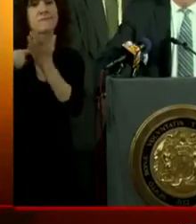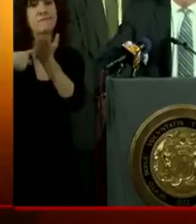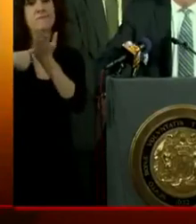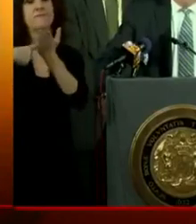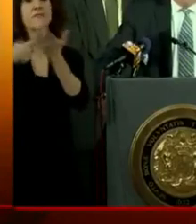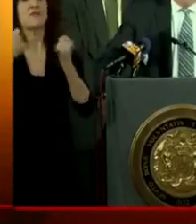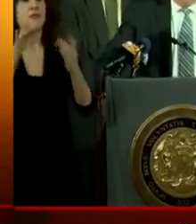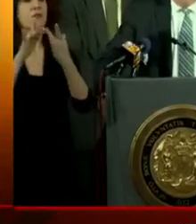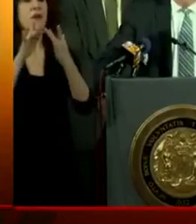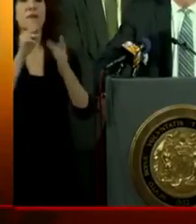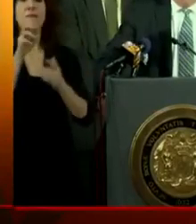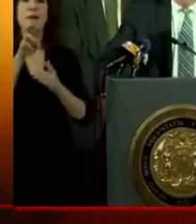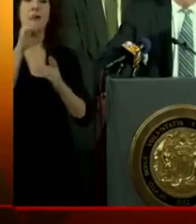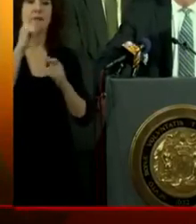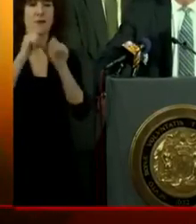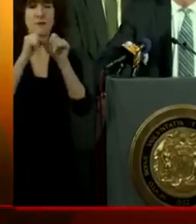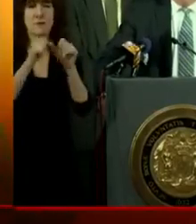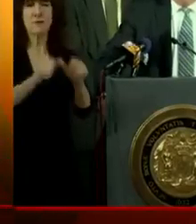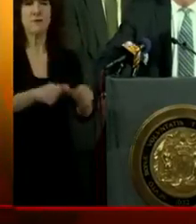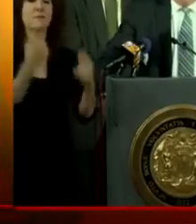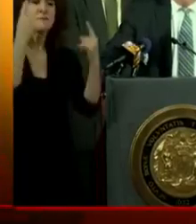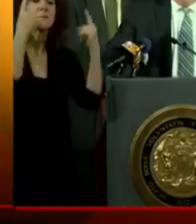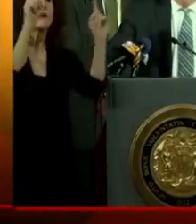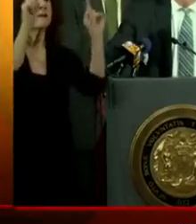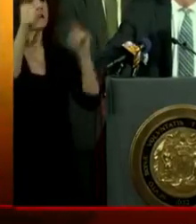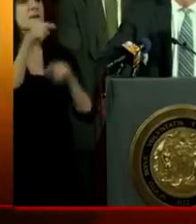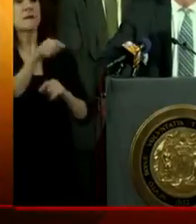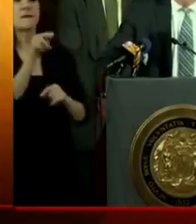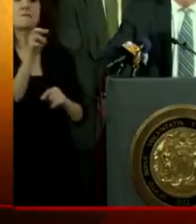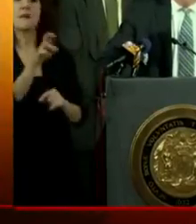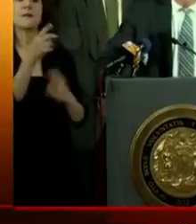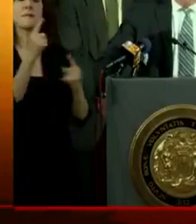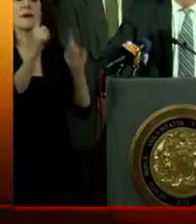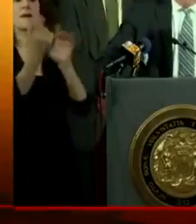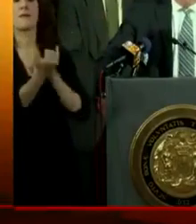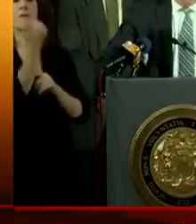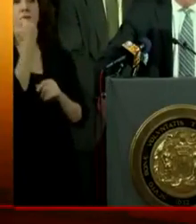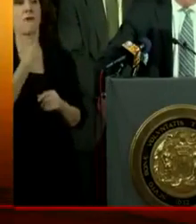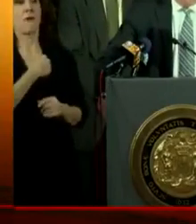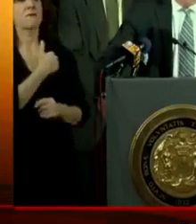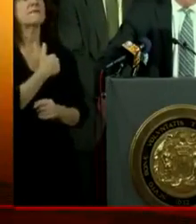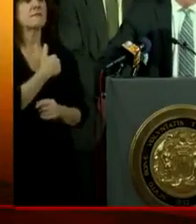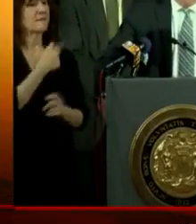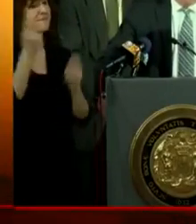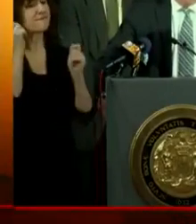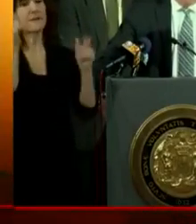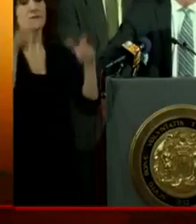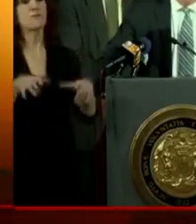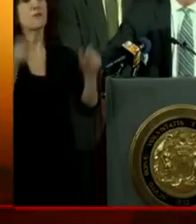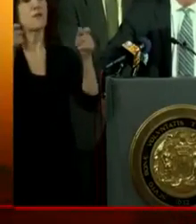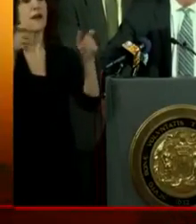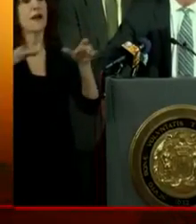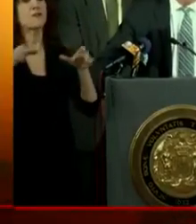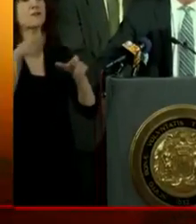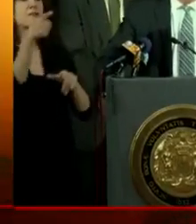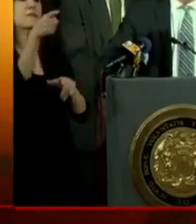trying to get in touch with the mayor for quite some time. She finally made that call, and we immediately took action.